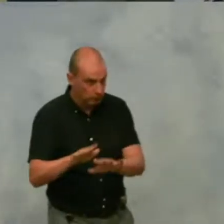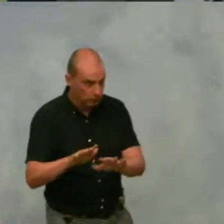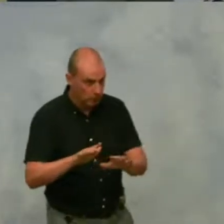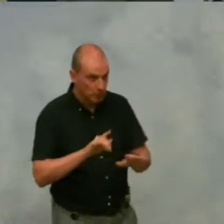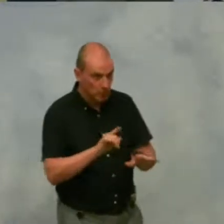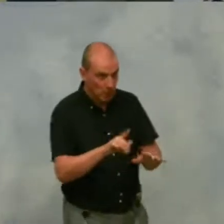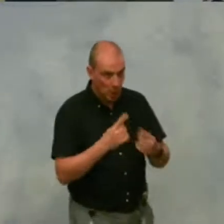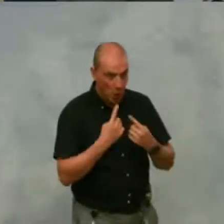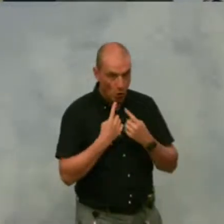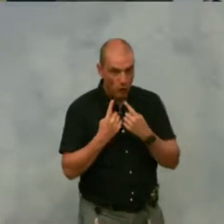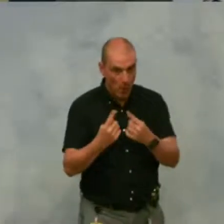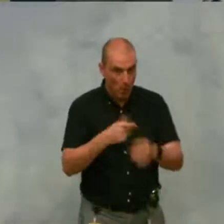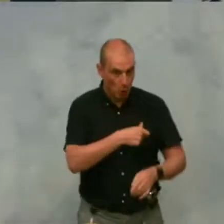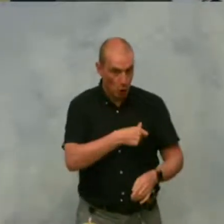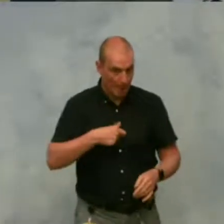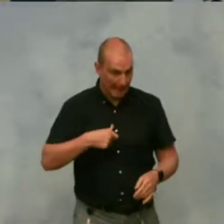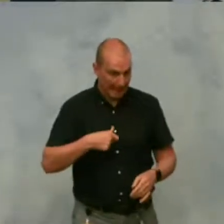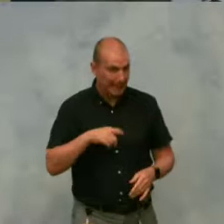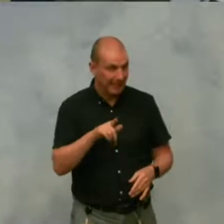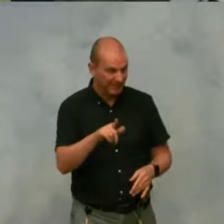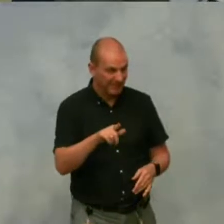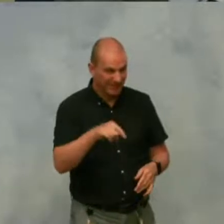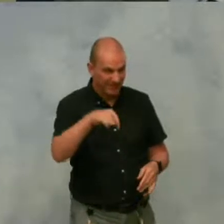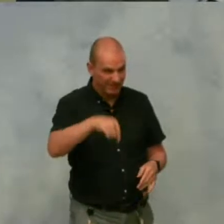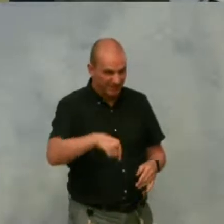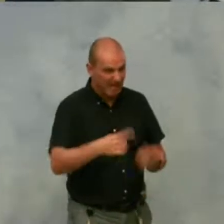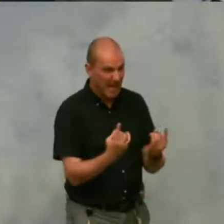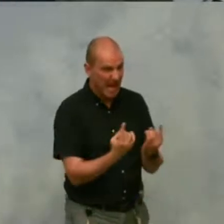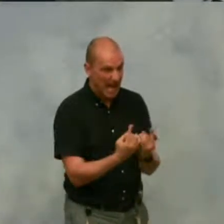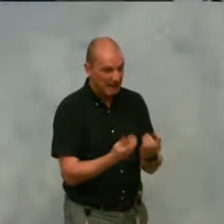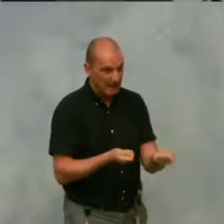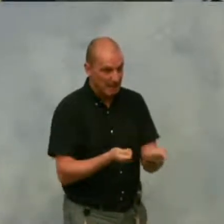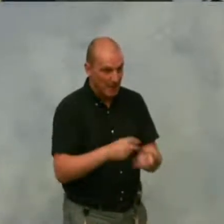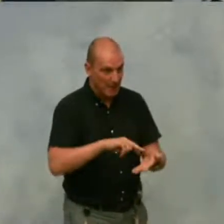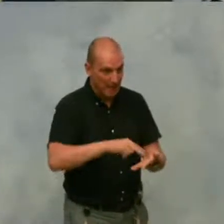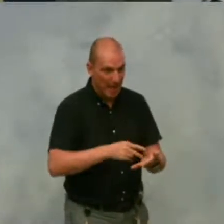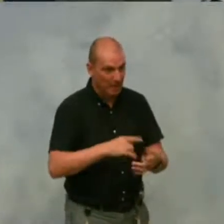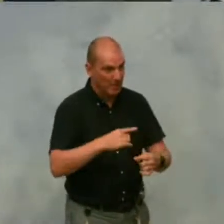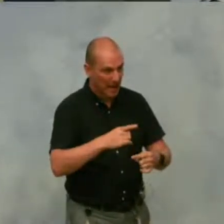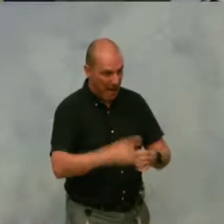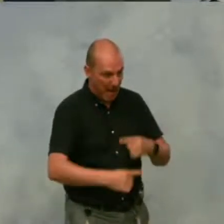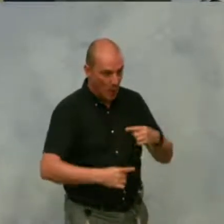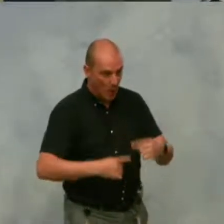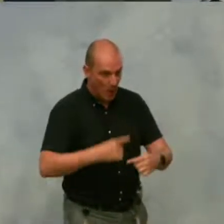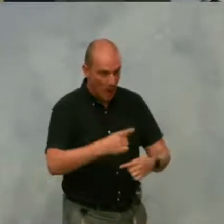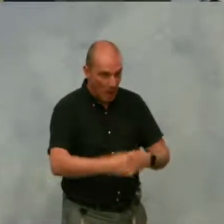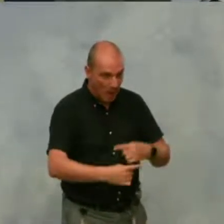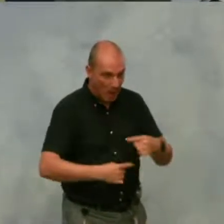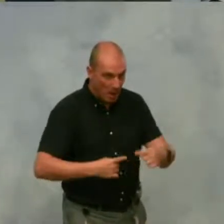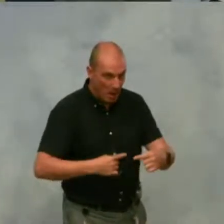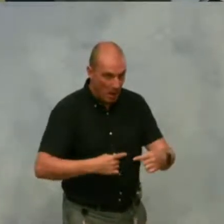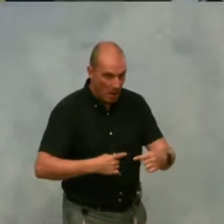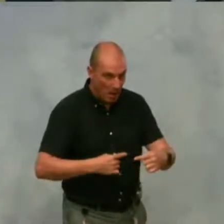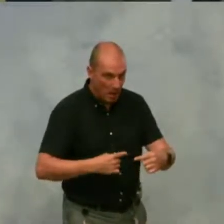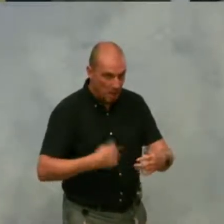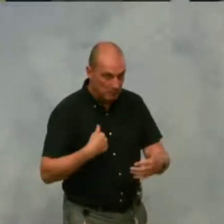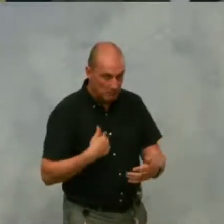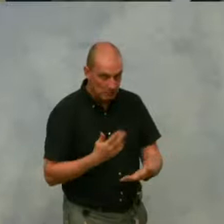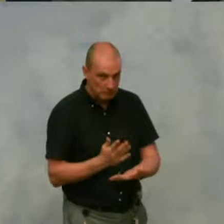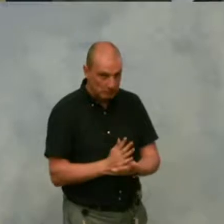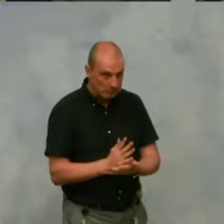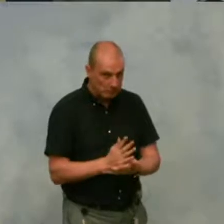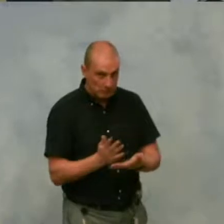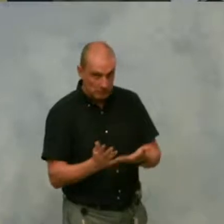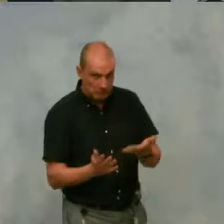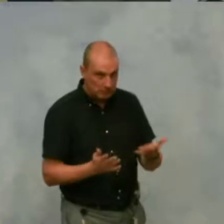to committee, we tend to bring that, as part of this asset management plan at the annual. So I'm not sure, whether there is a